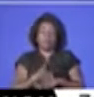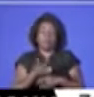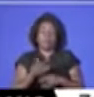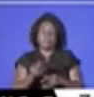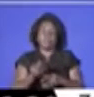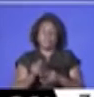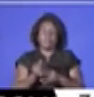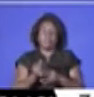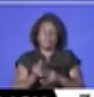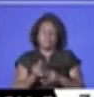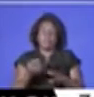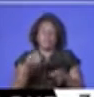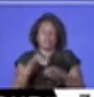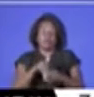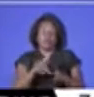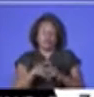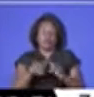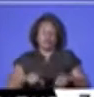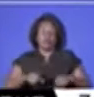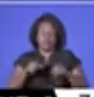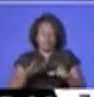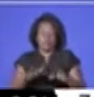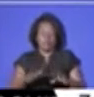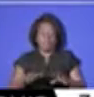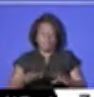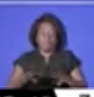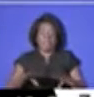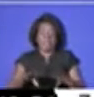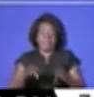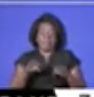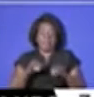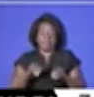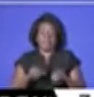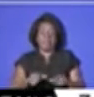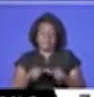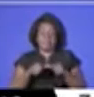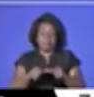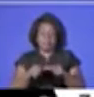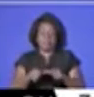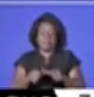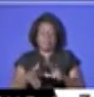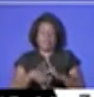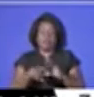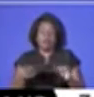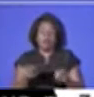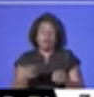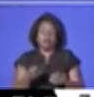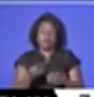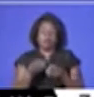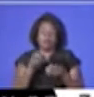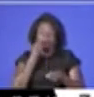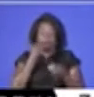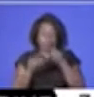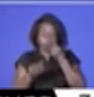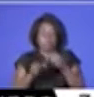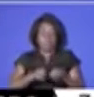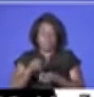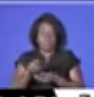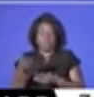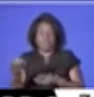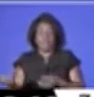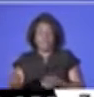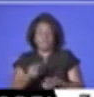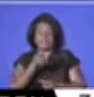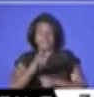security, including availability, access, utilization, and stability. The region imports billions in food supply annually, and